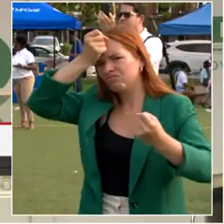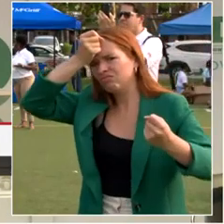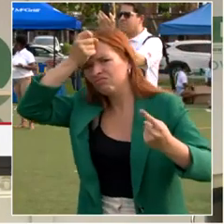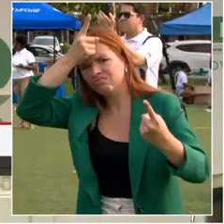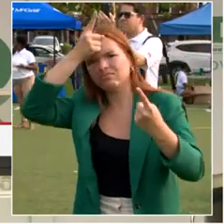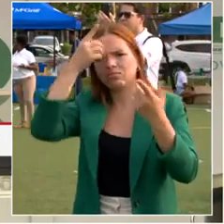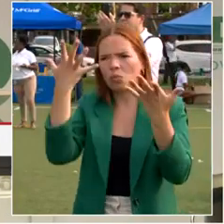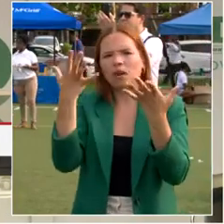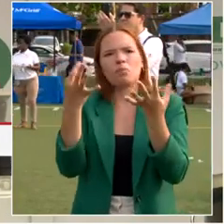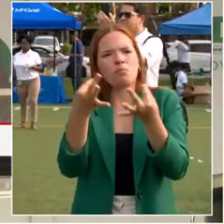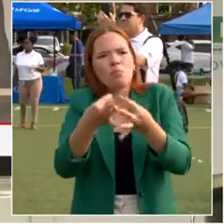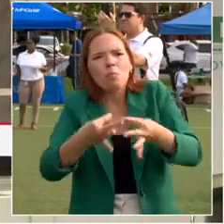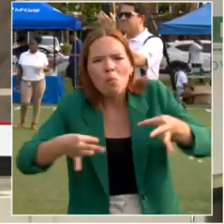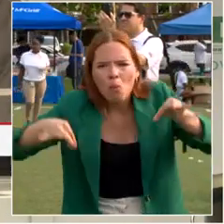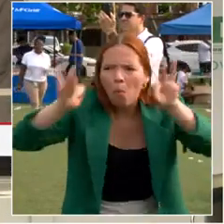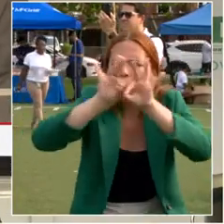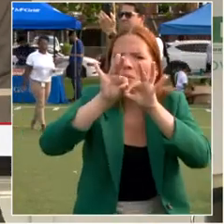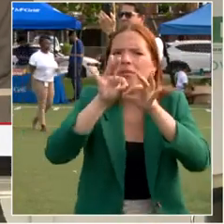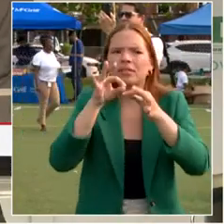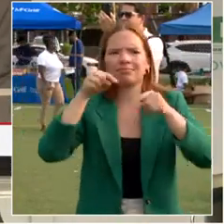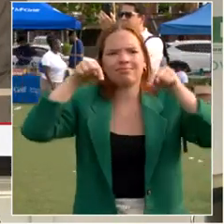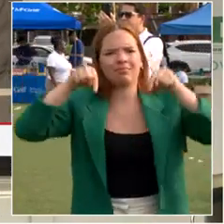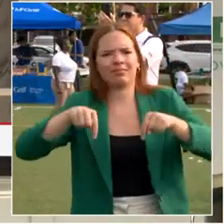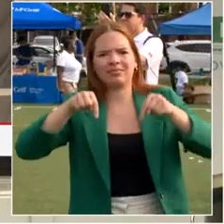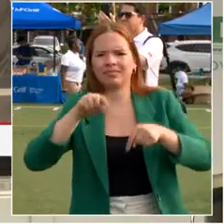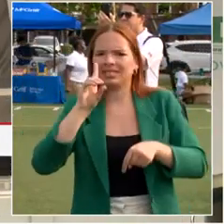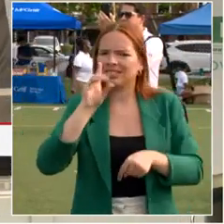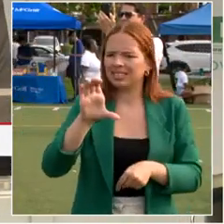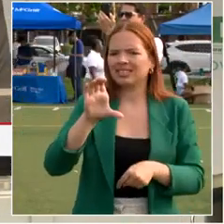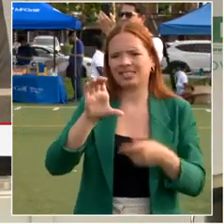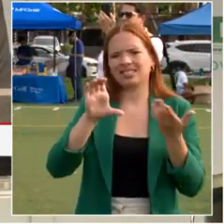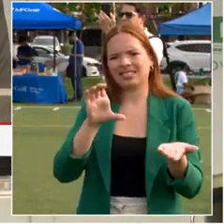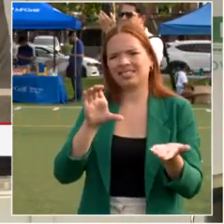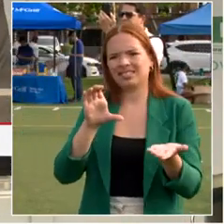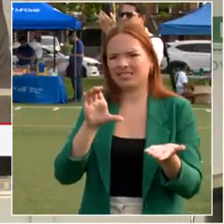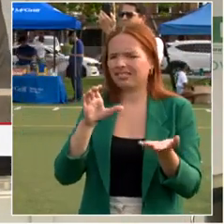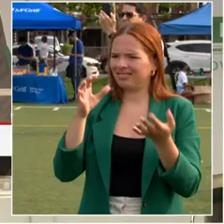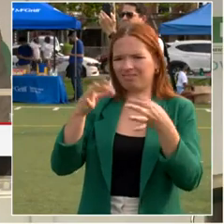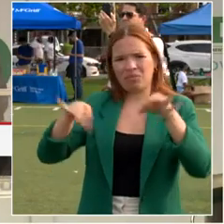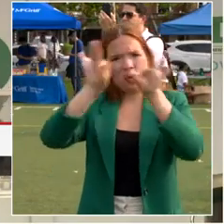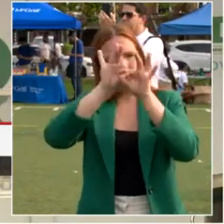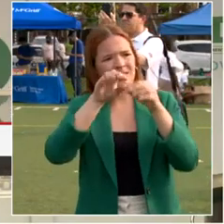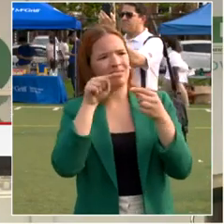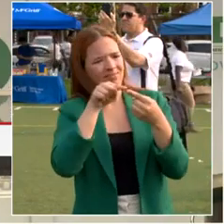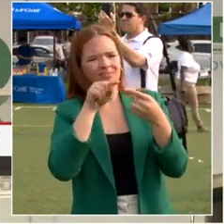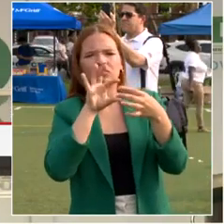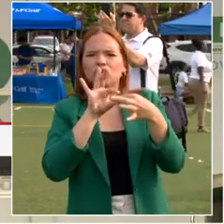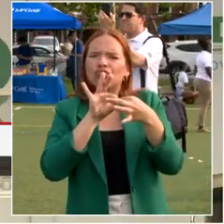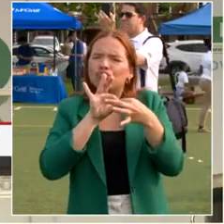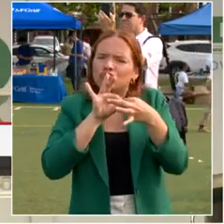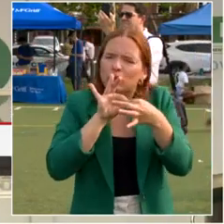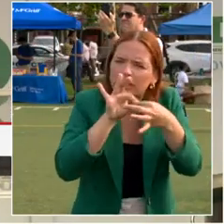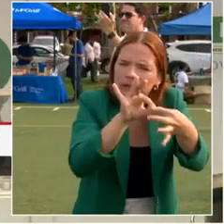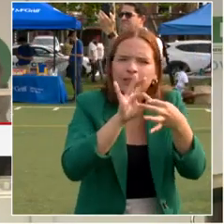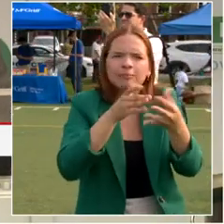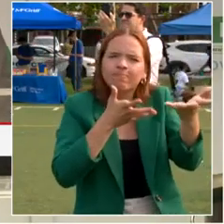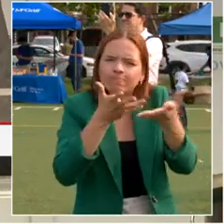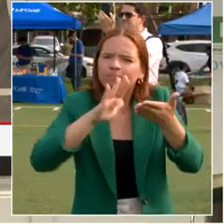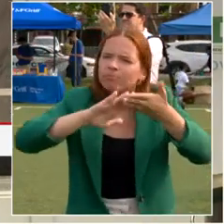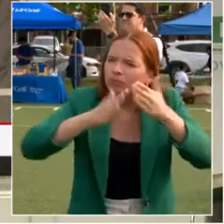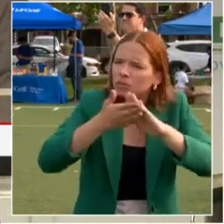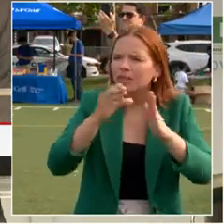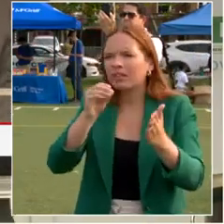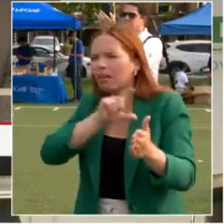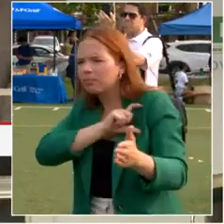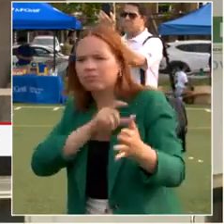officers to establish enduring relationships with you, the people that she and her officers serve, and the